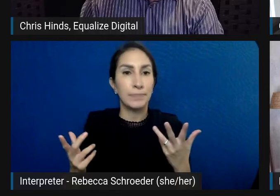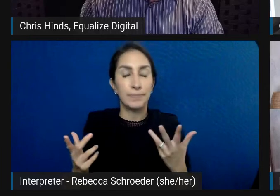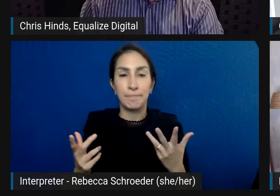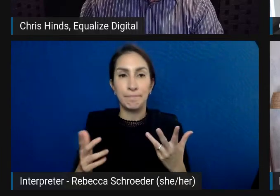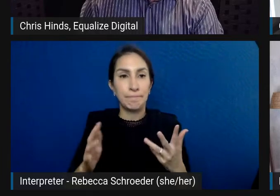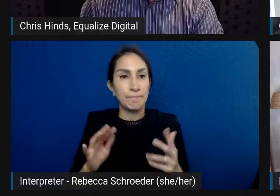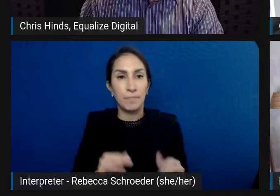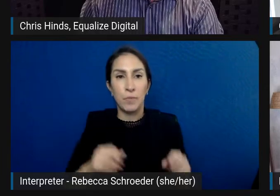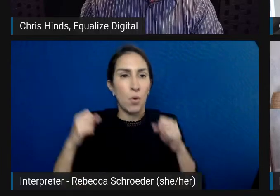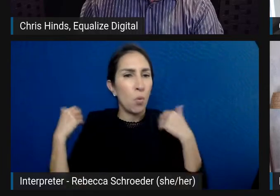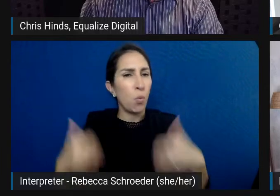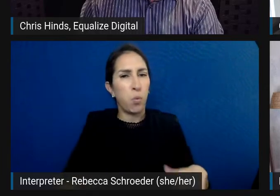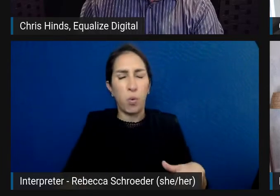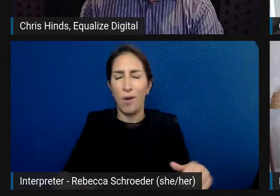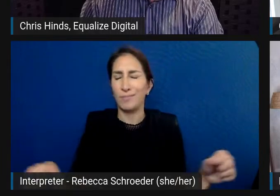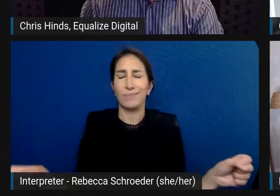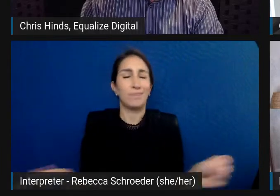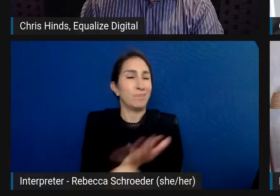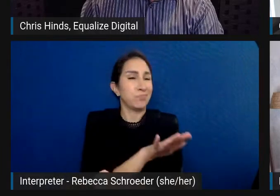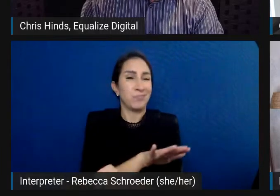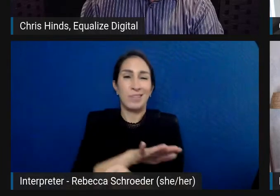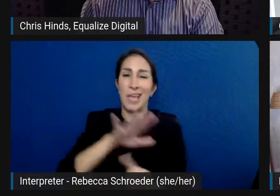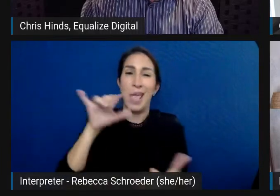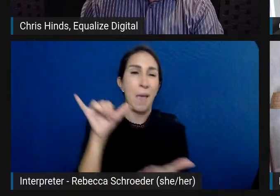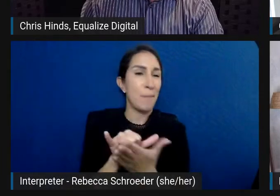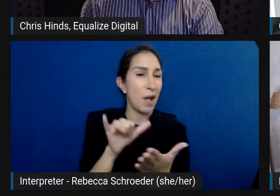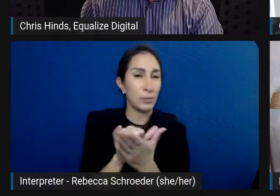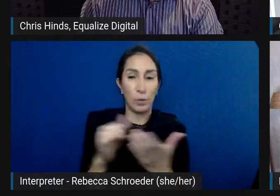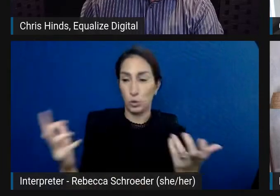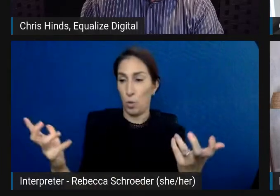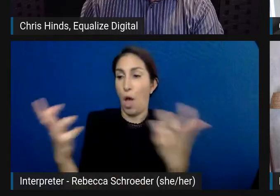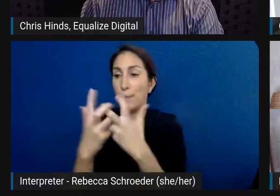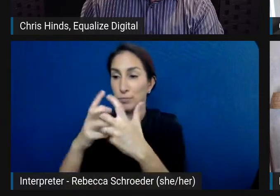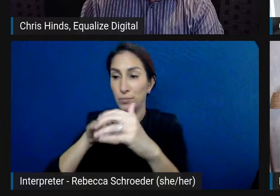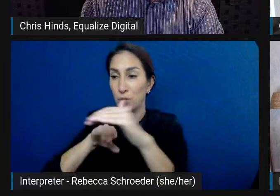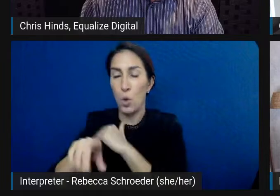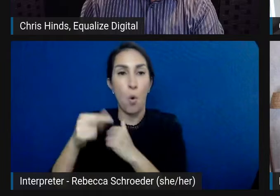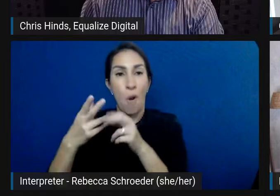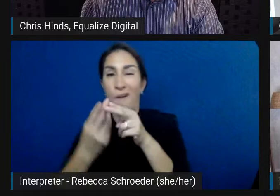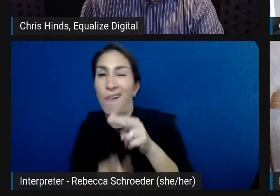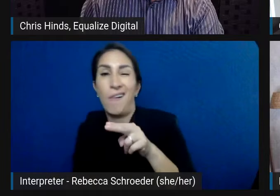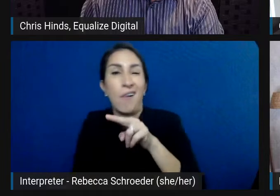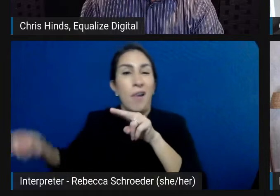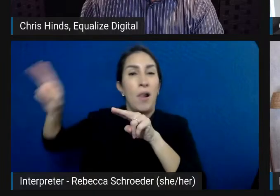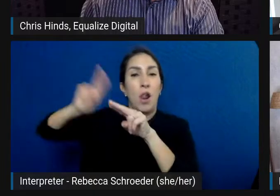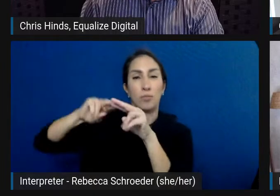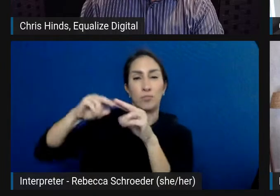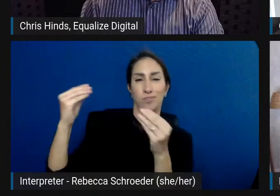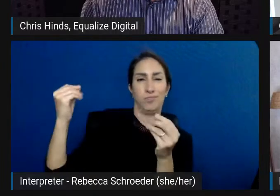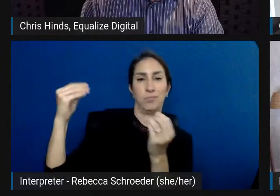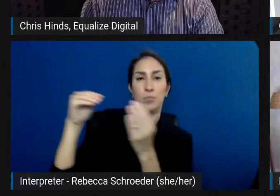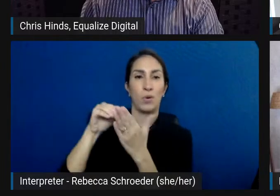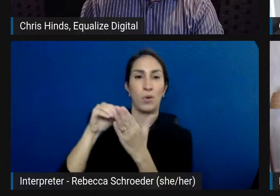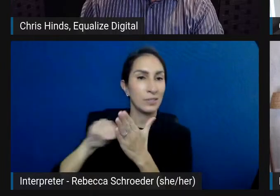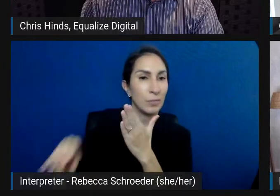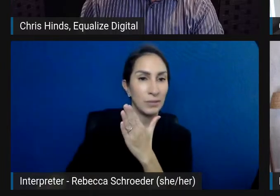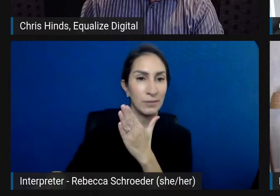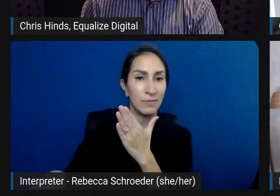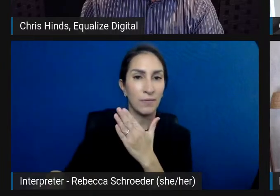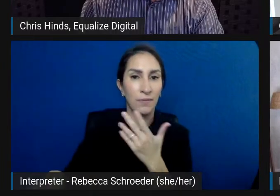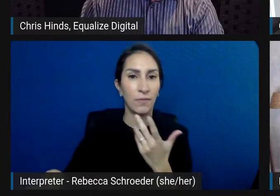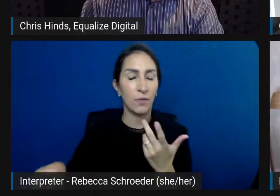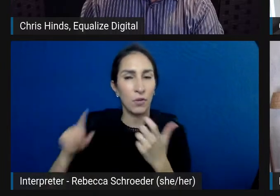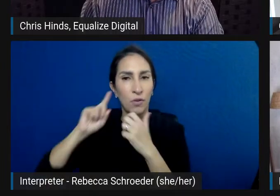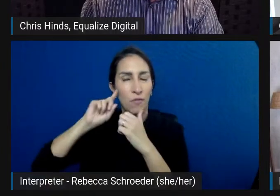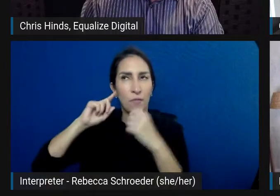unquestionably impossible to do accessibly, or are going to be way more expensive to do with accessibility in